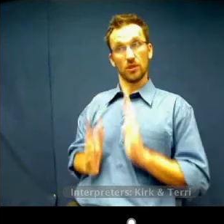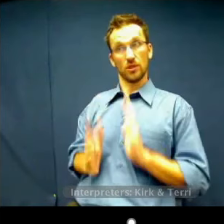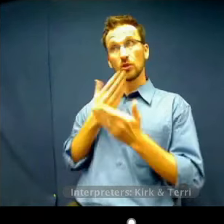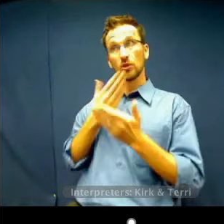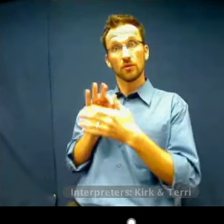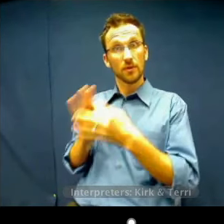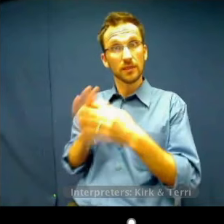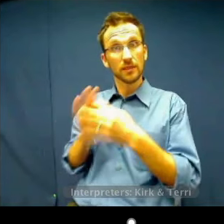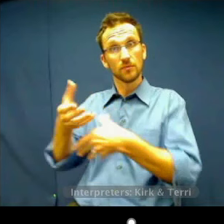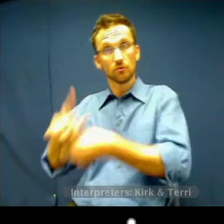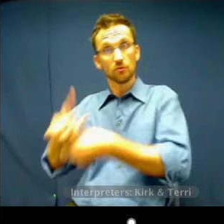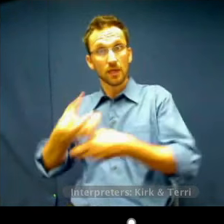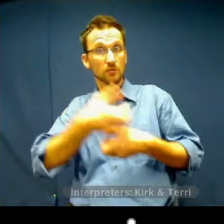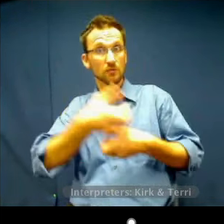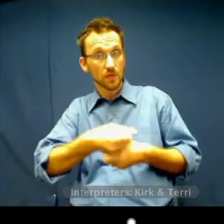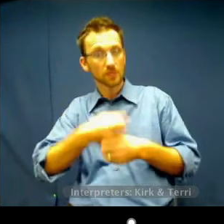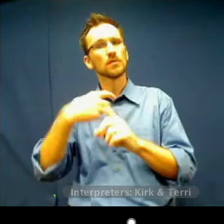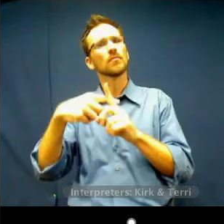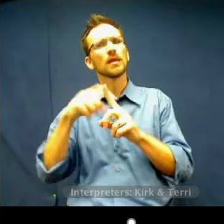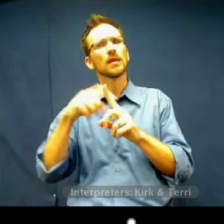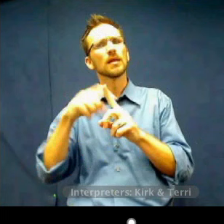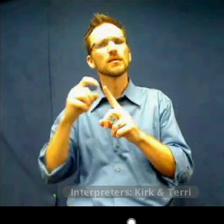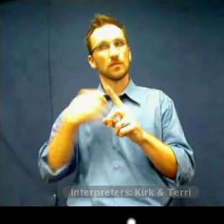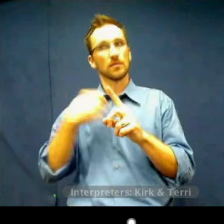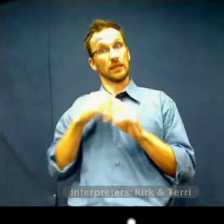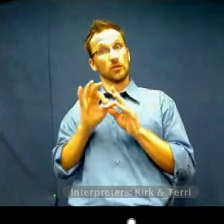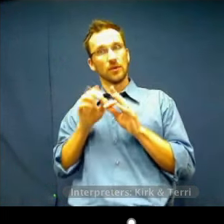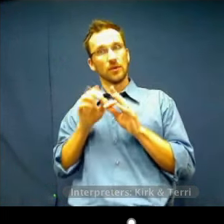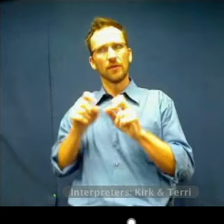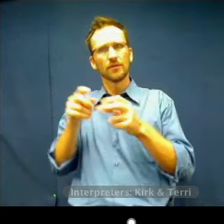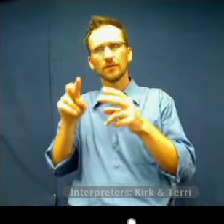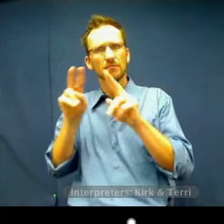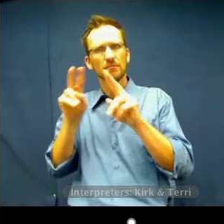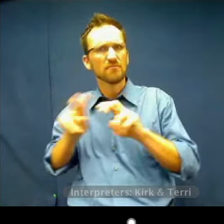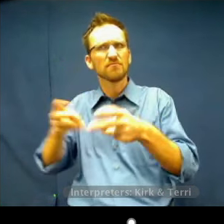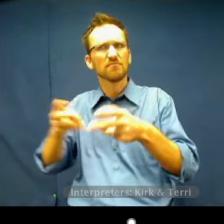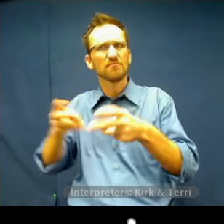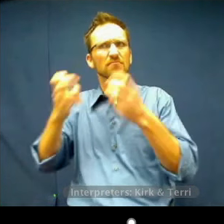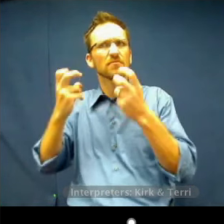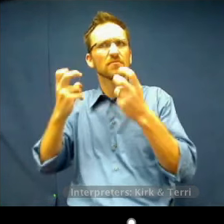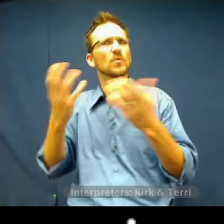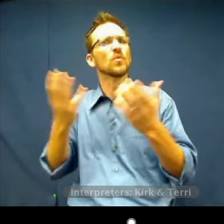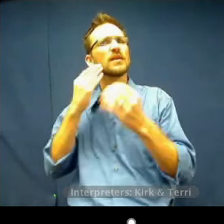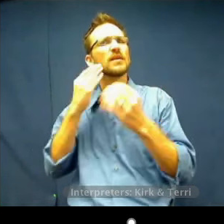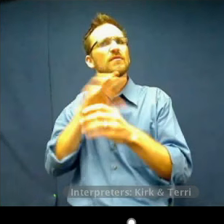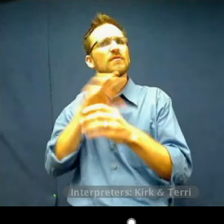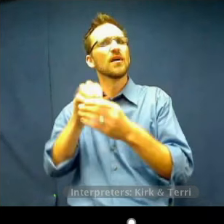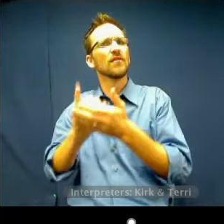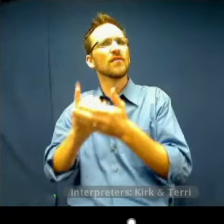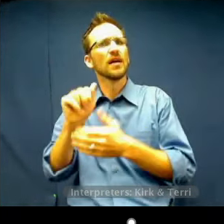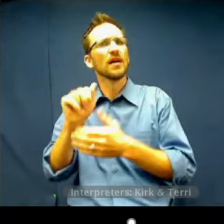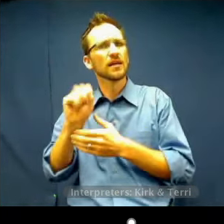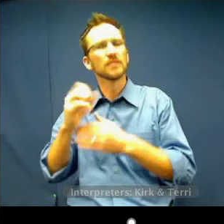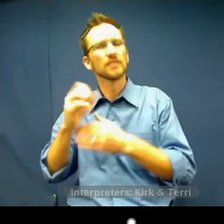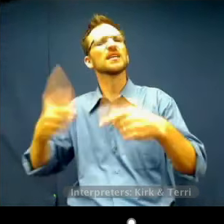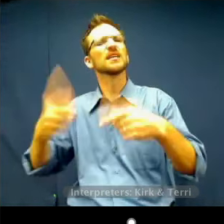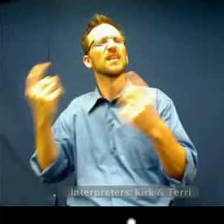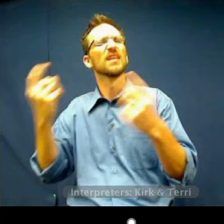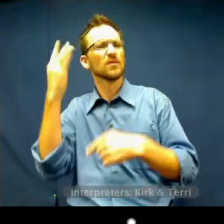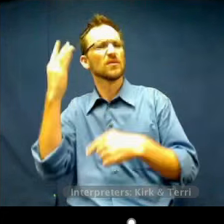and you've got to get information about the case. So you've got to find out what the contested issues are. You start filling out forms,